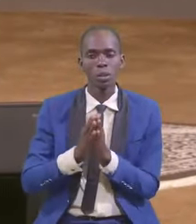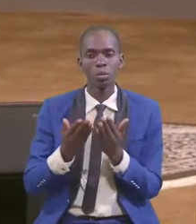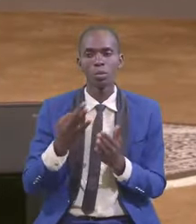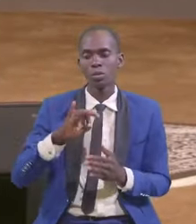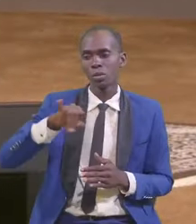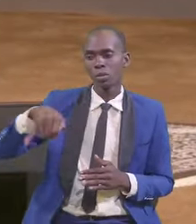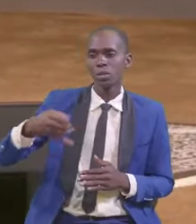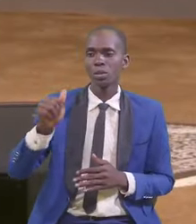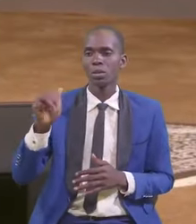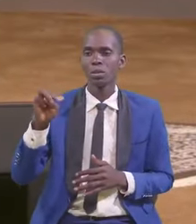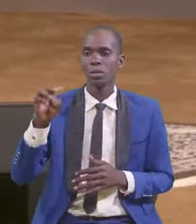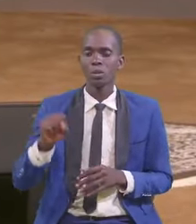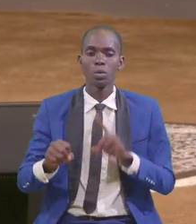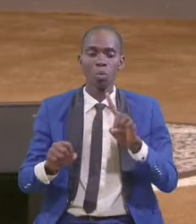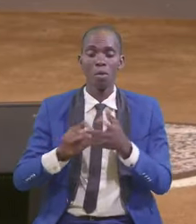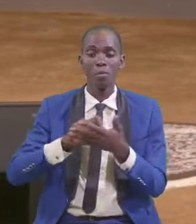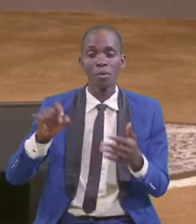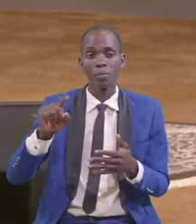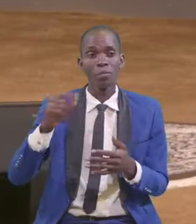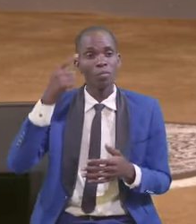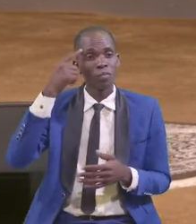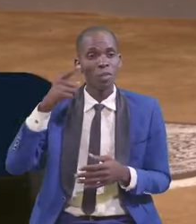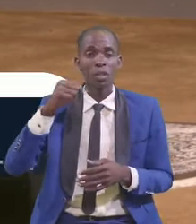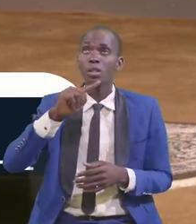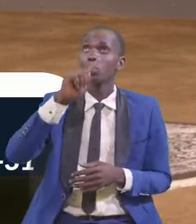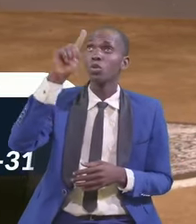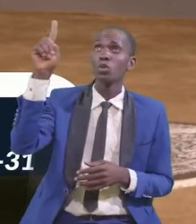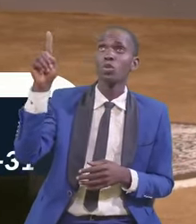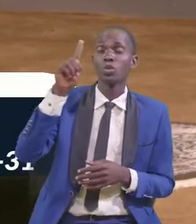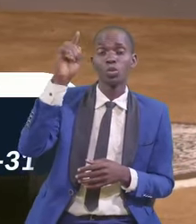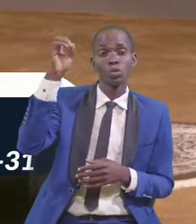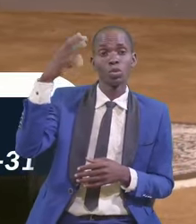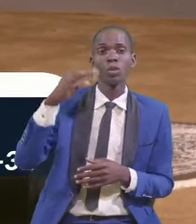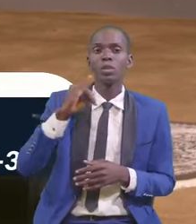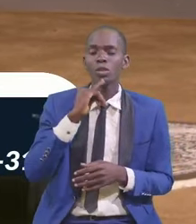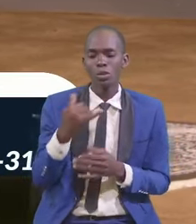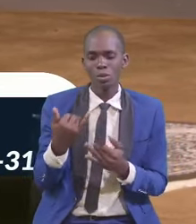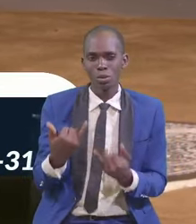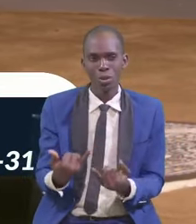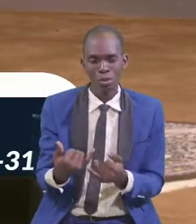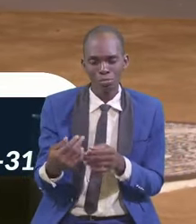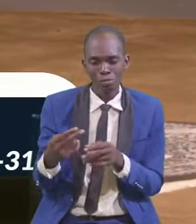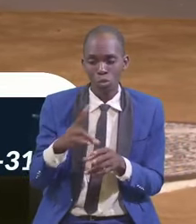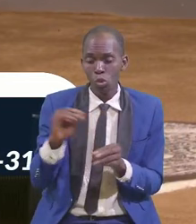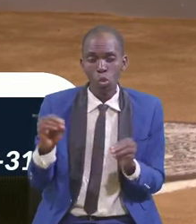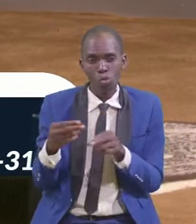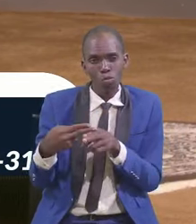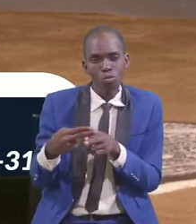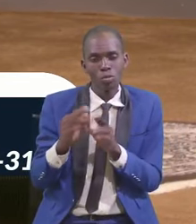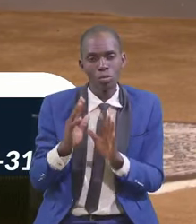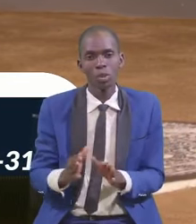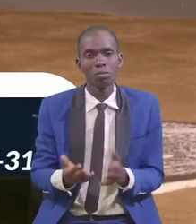11 it says for the son is no soner reason what the burning